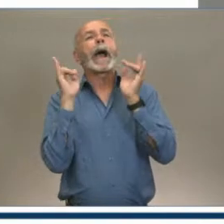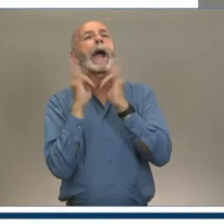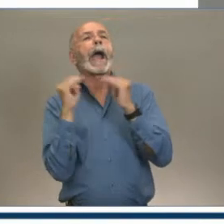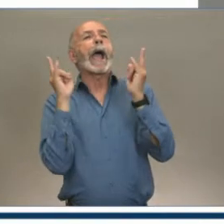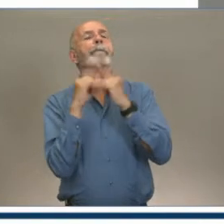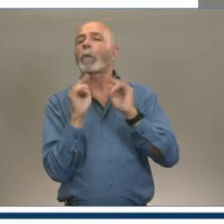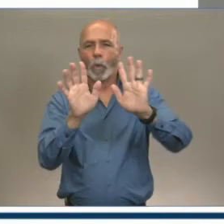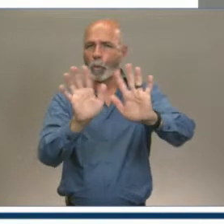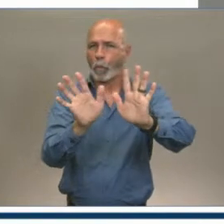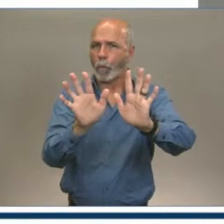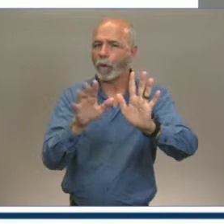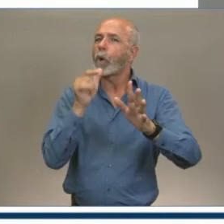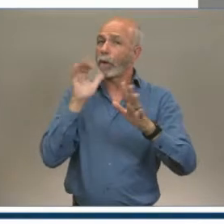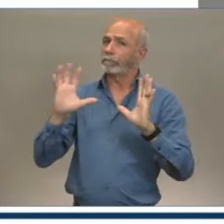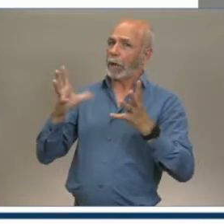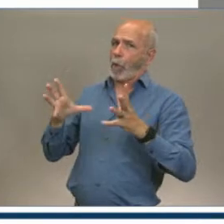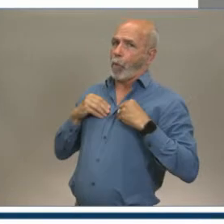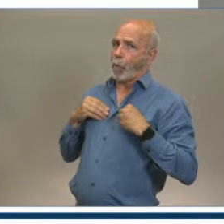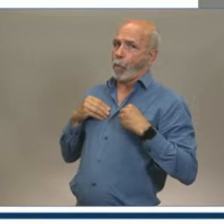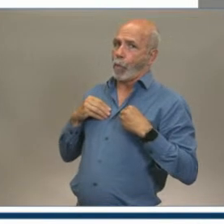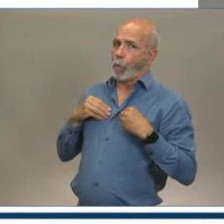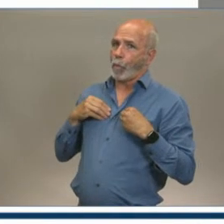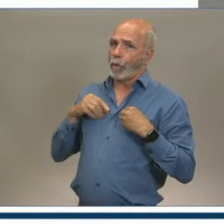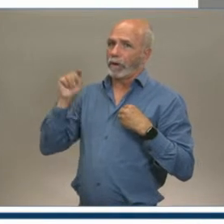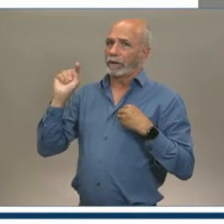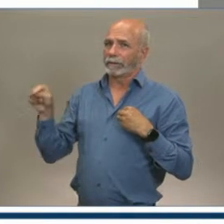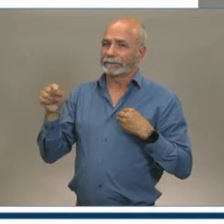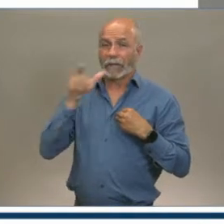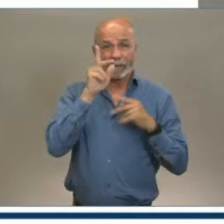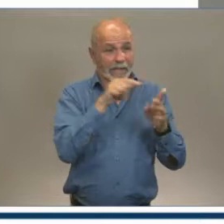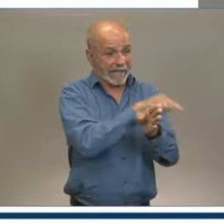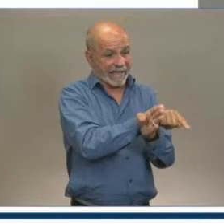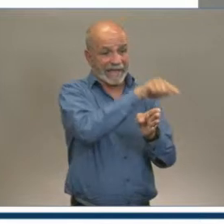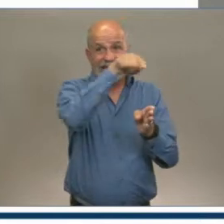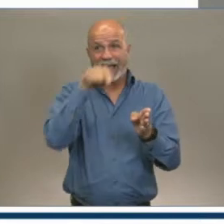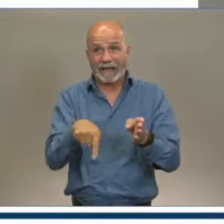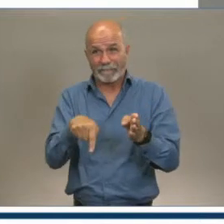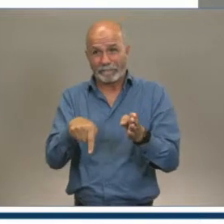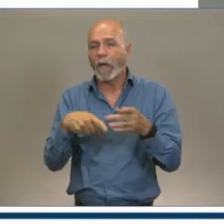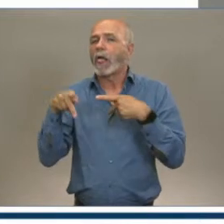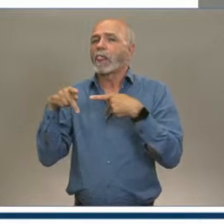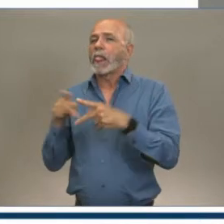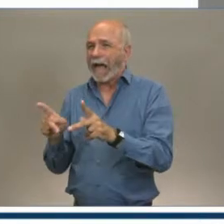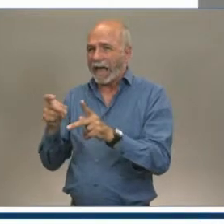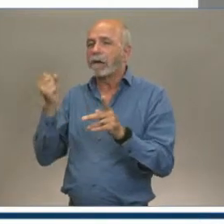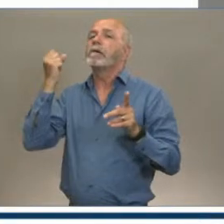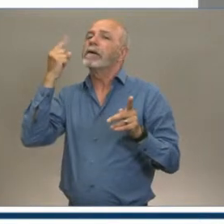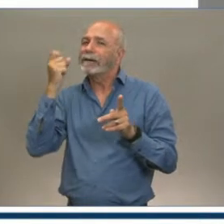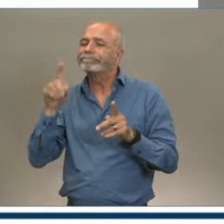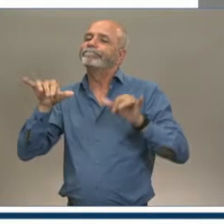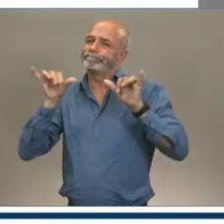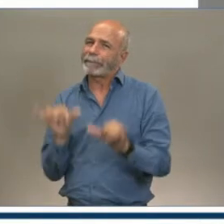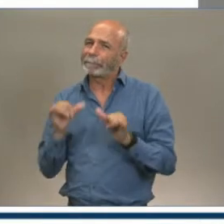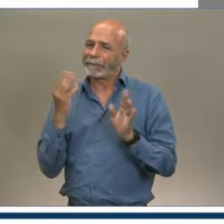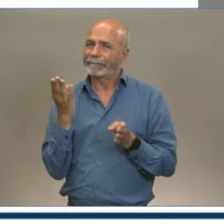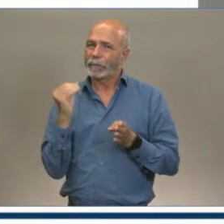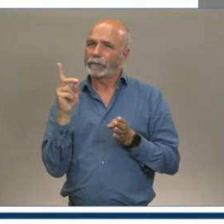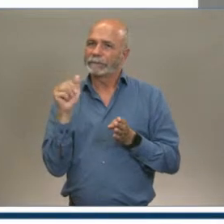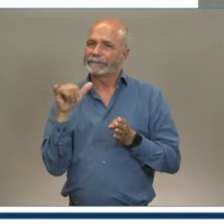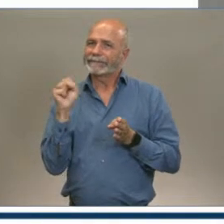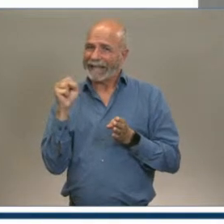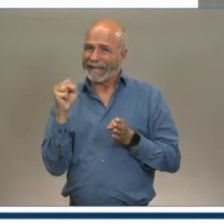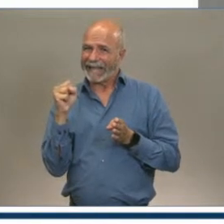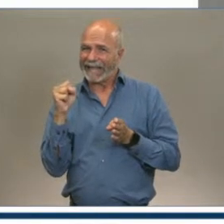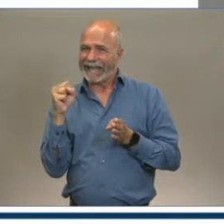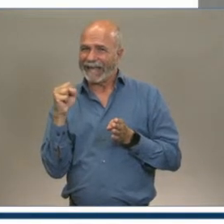for all these people, a 14-day quarantine is still required on arrival. We know that the border measures have been difficult on